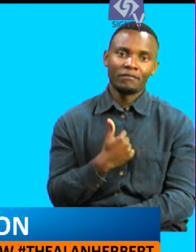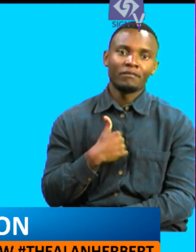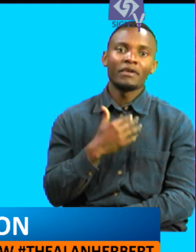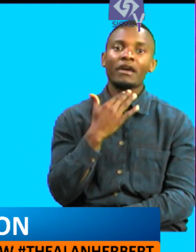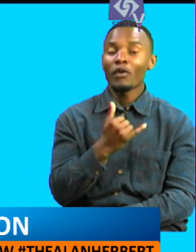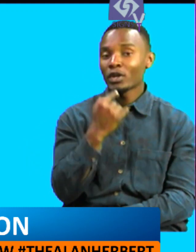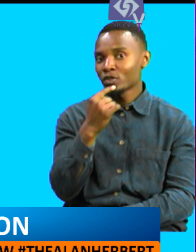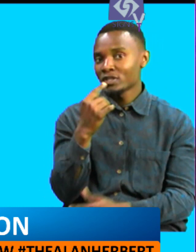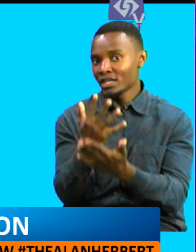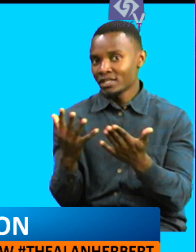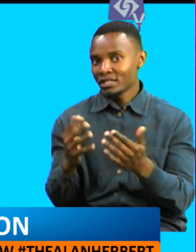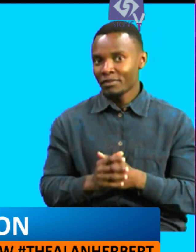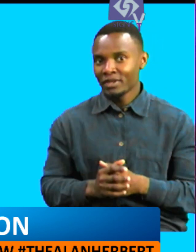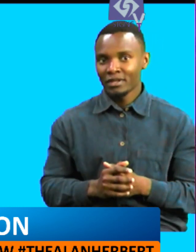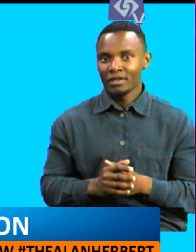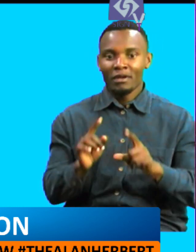I want to say something, but